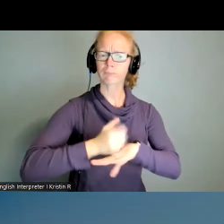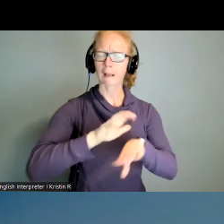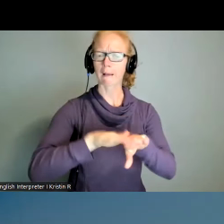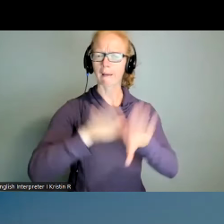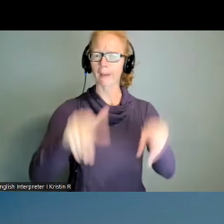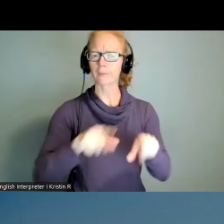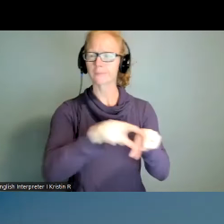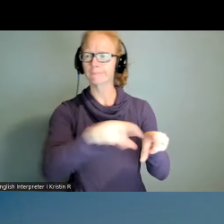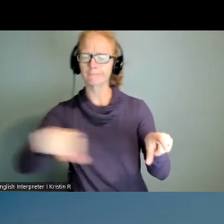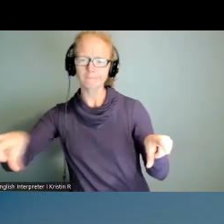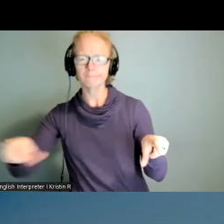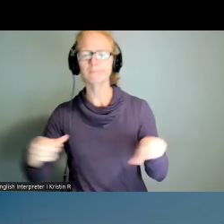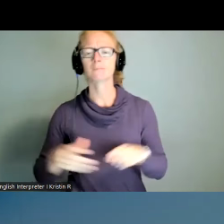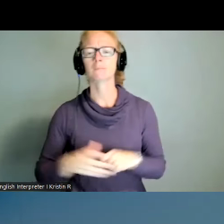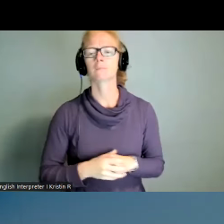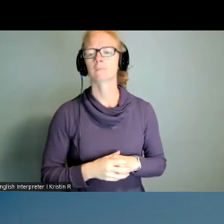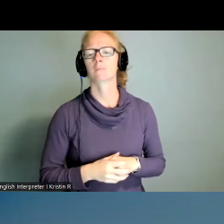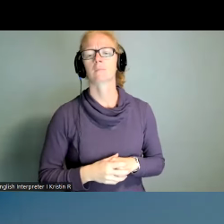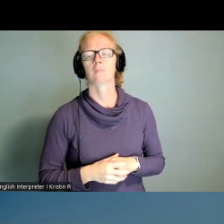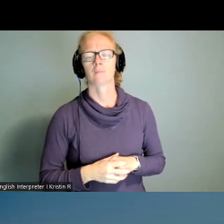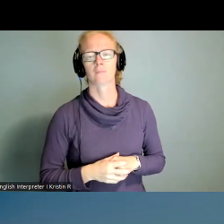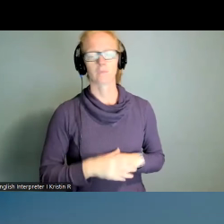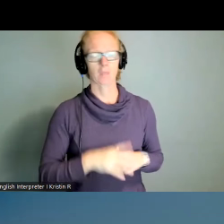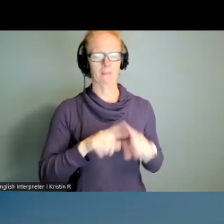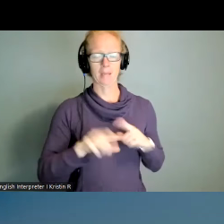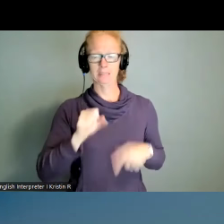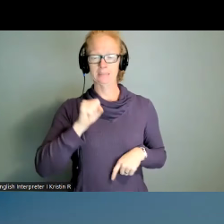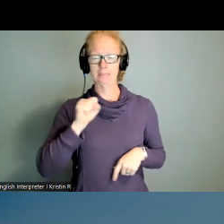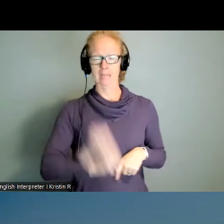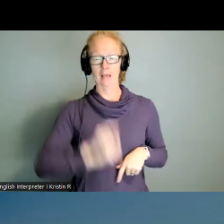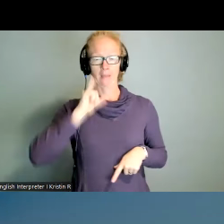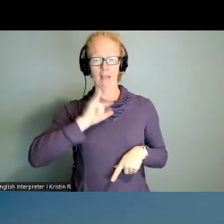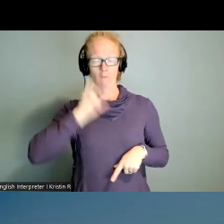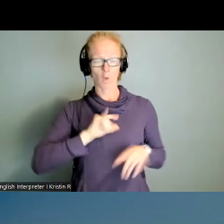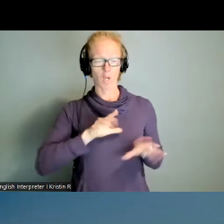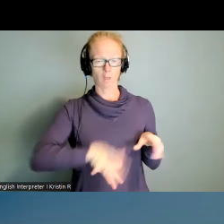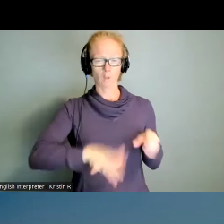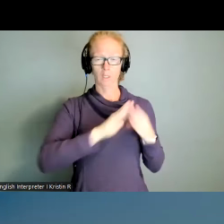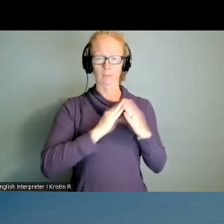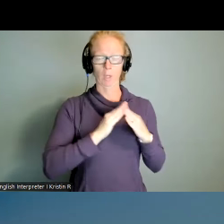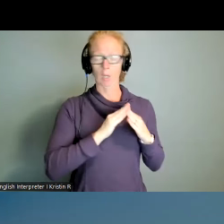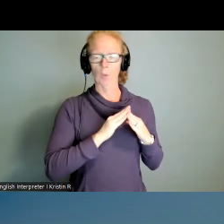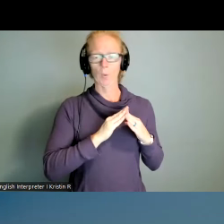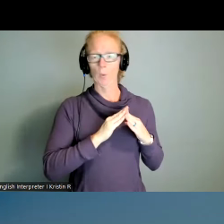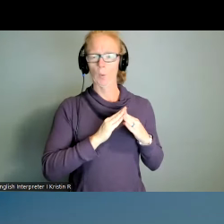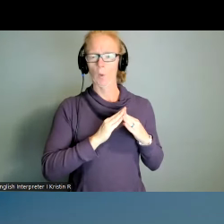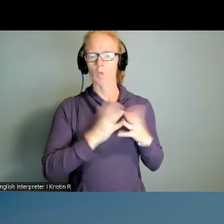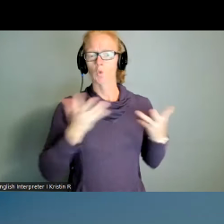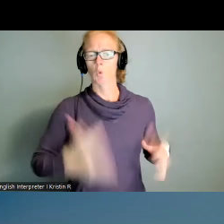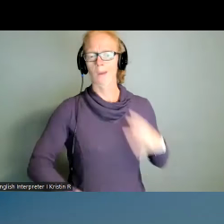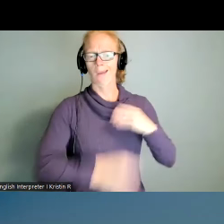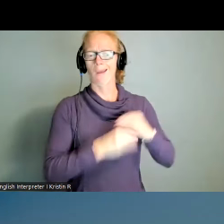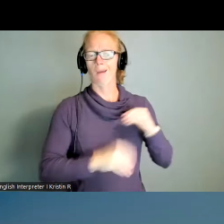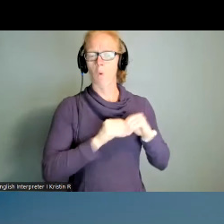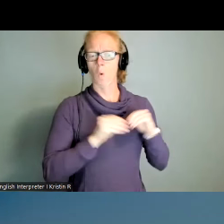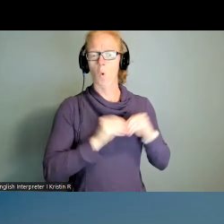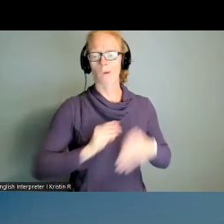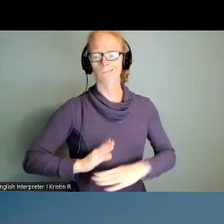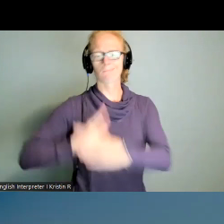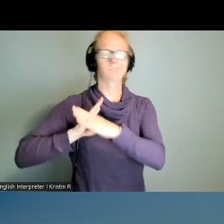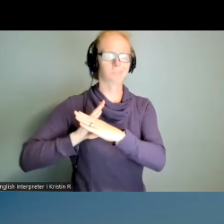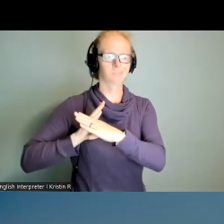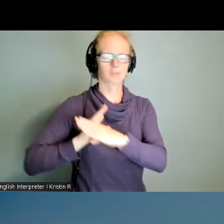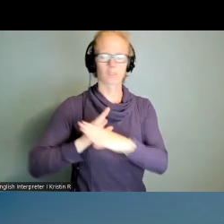plan, the built-out nature of Southern California communities are often a barrier to adding more housing. And this creates a challenge for